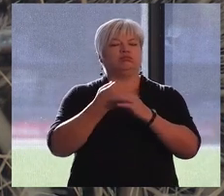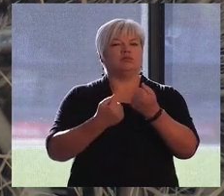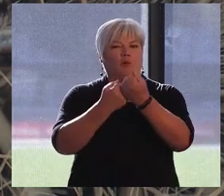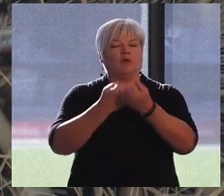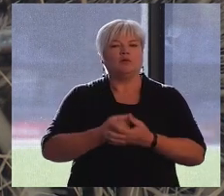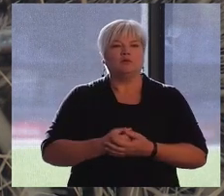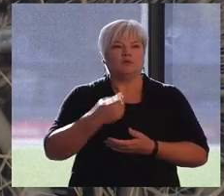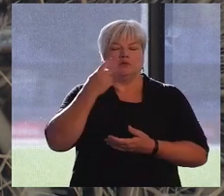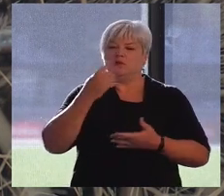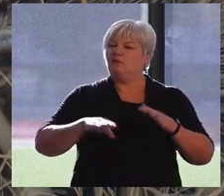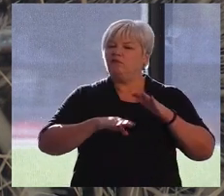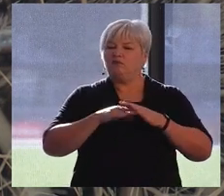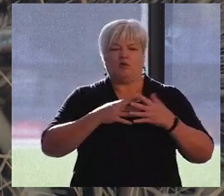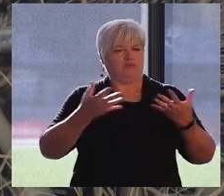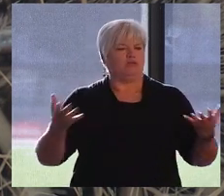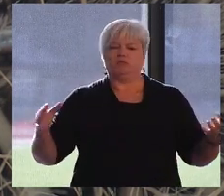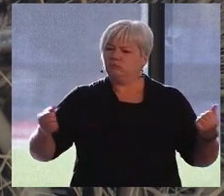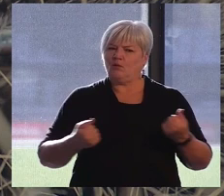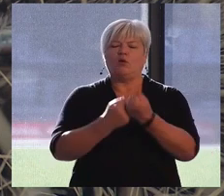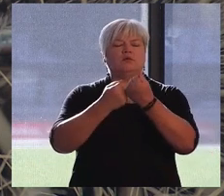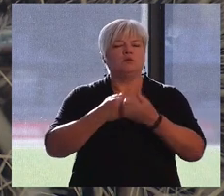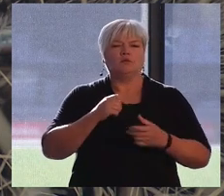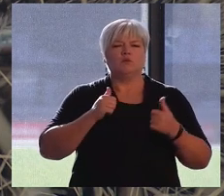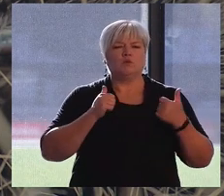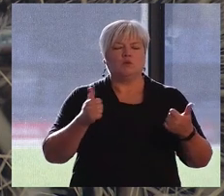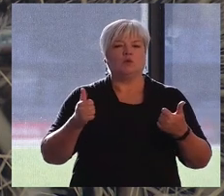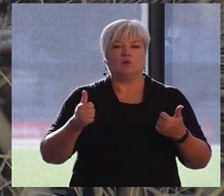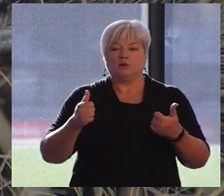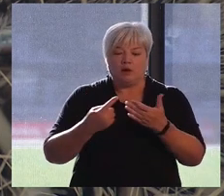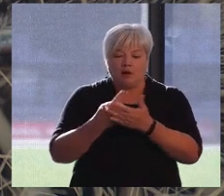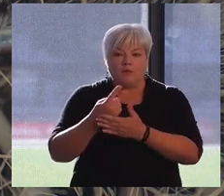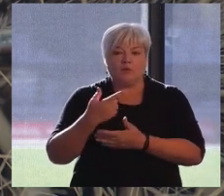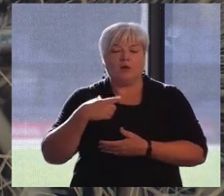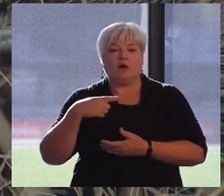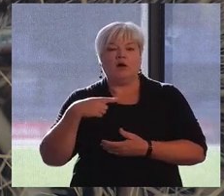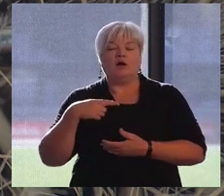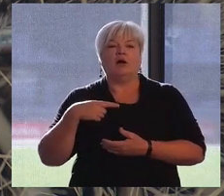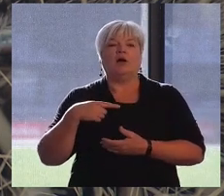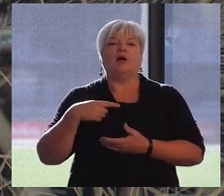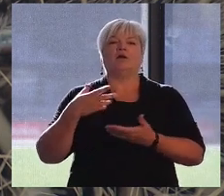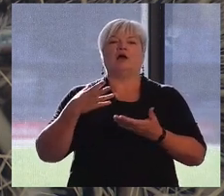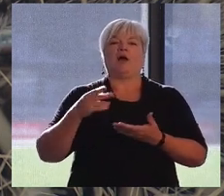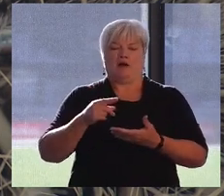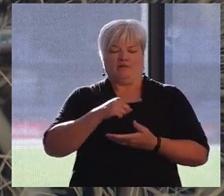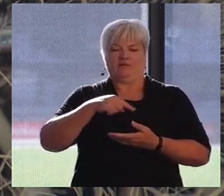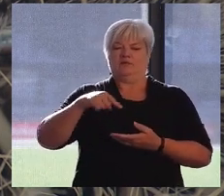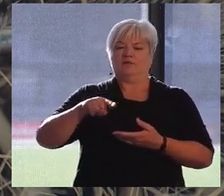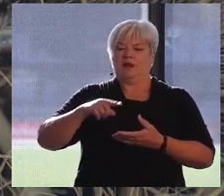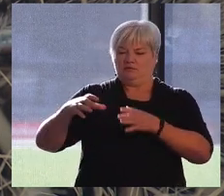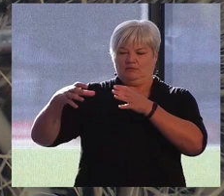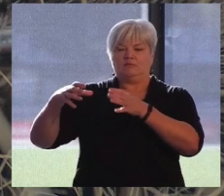from across the political spectrum. And it can happen because you had the right of politics introducing it and not weaponising